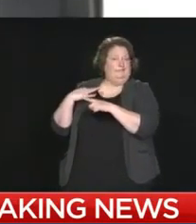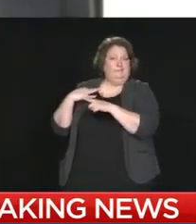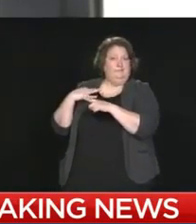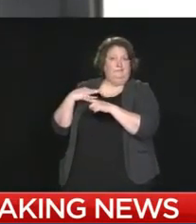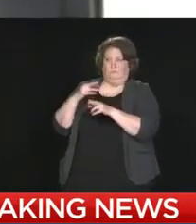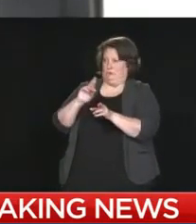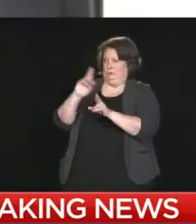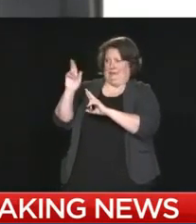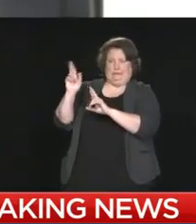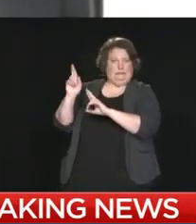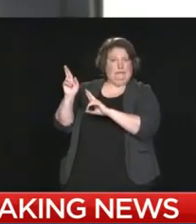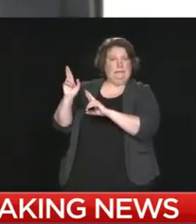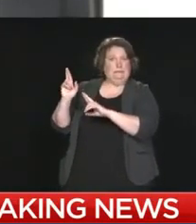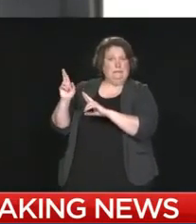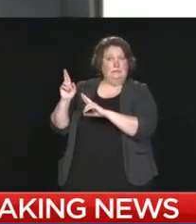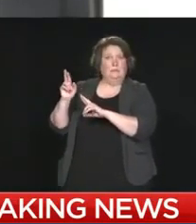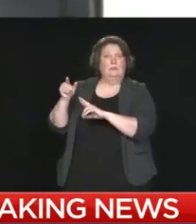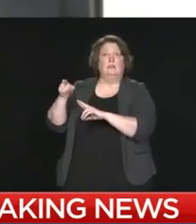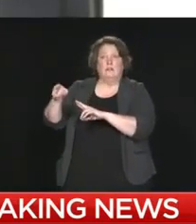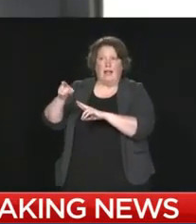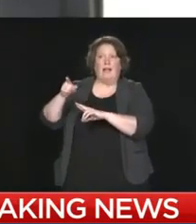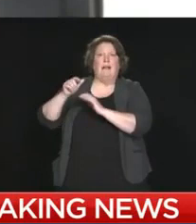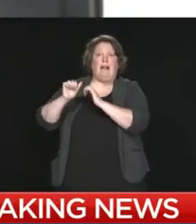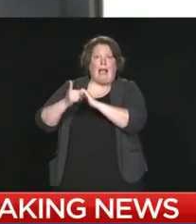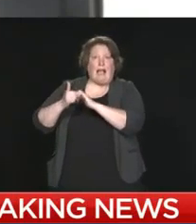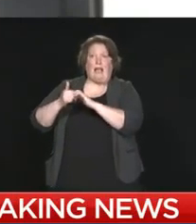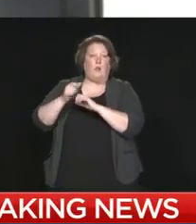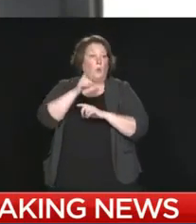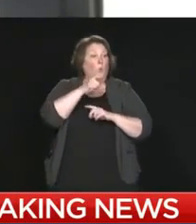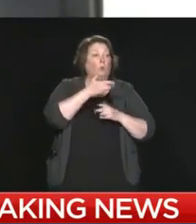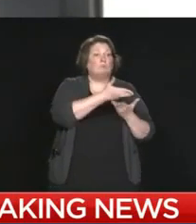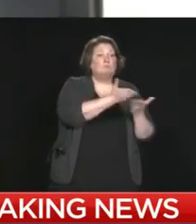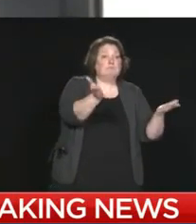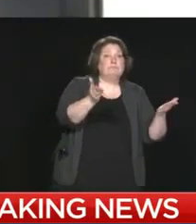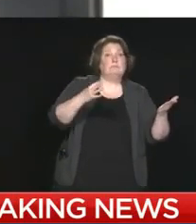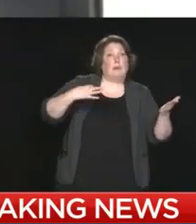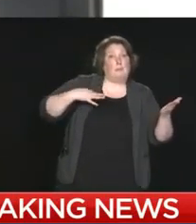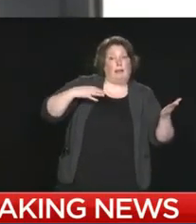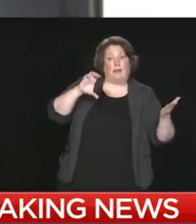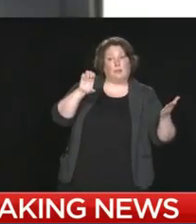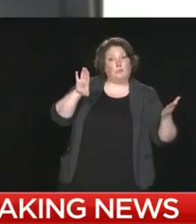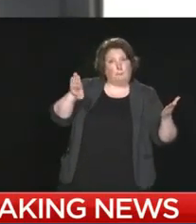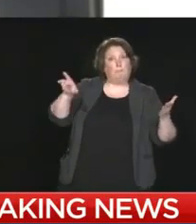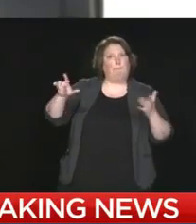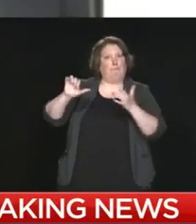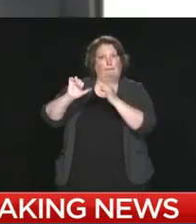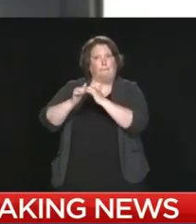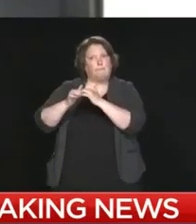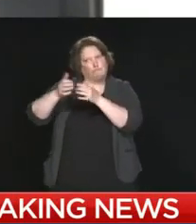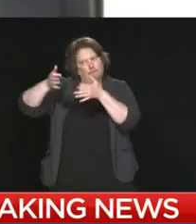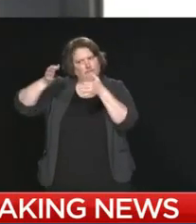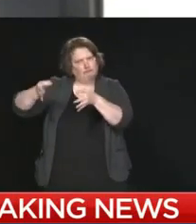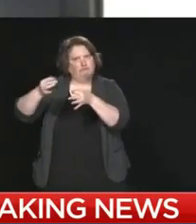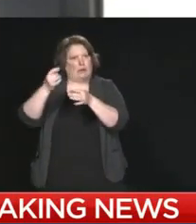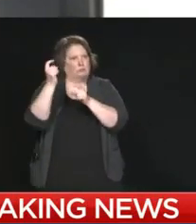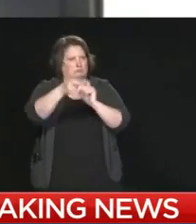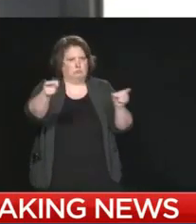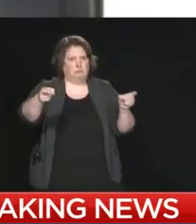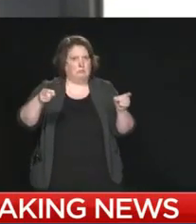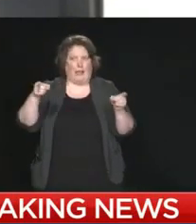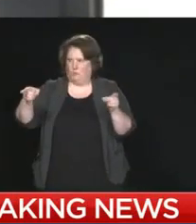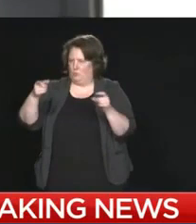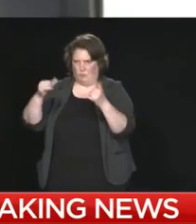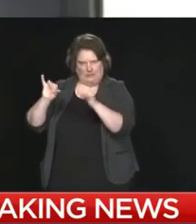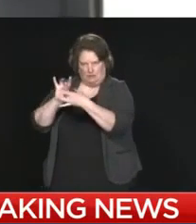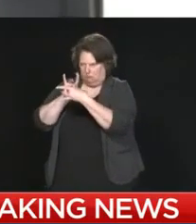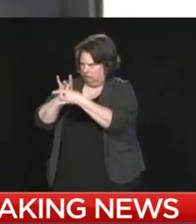so that the measures would be applied correctly. We will continue to work with our extraordinary public service. Already, they've done an